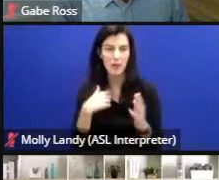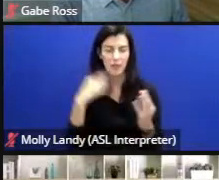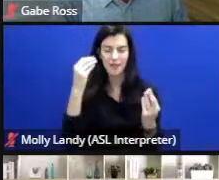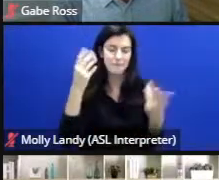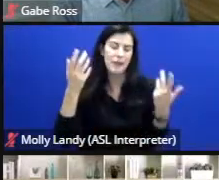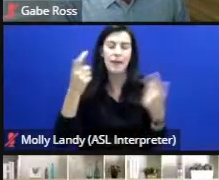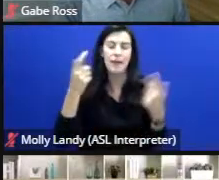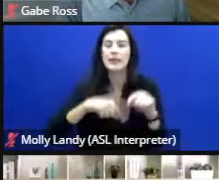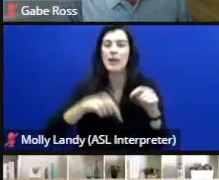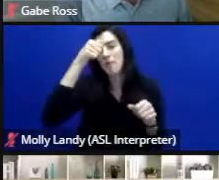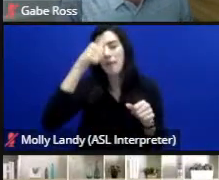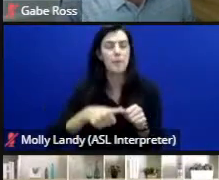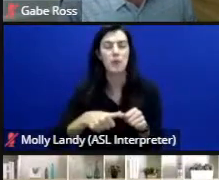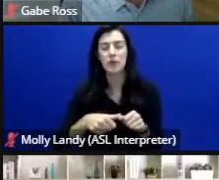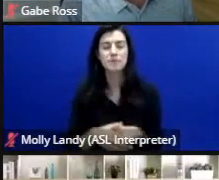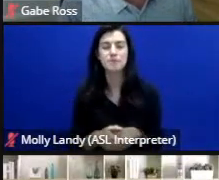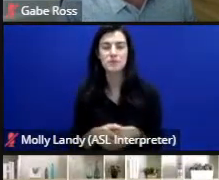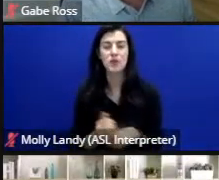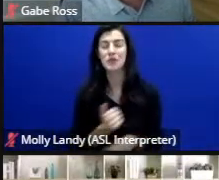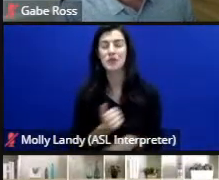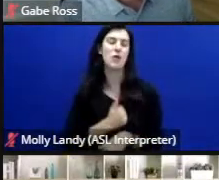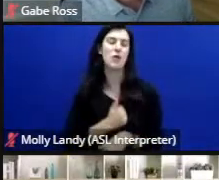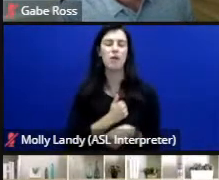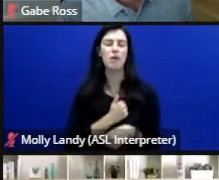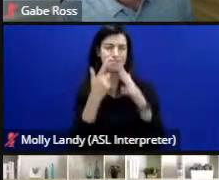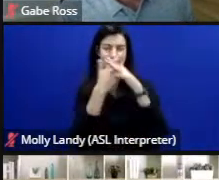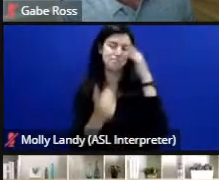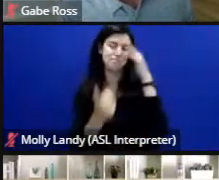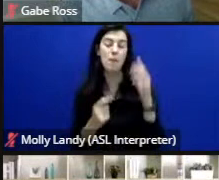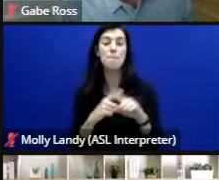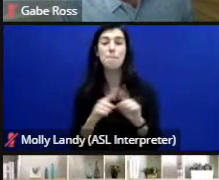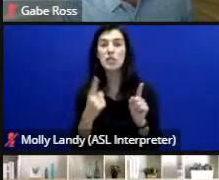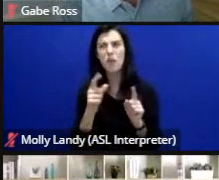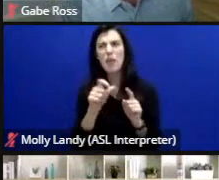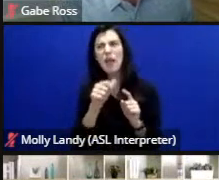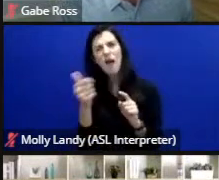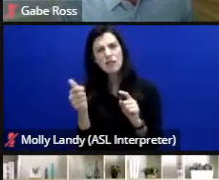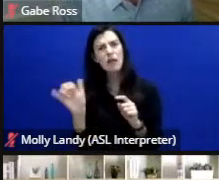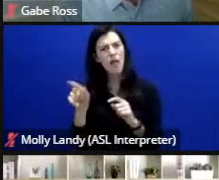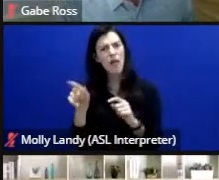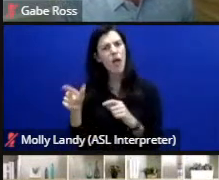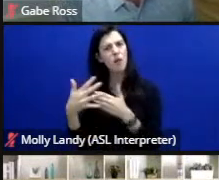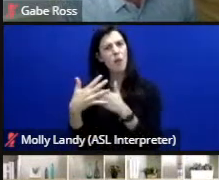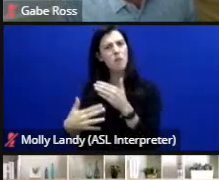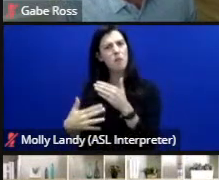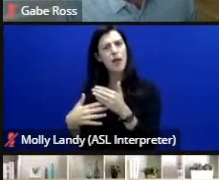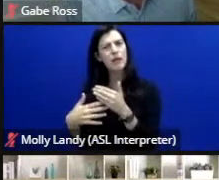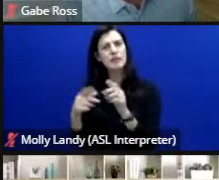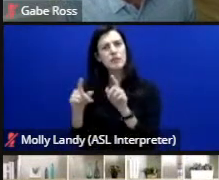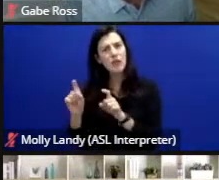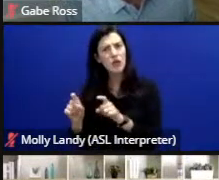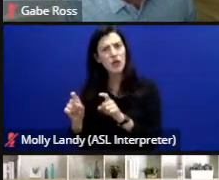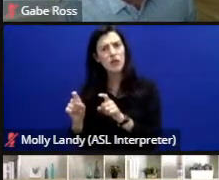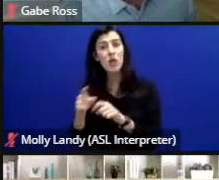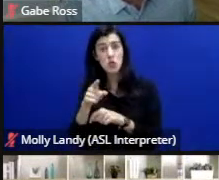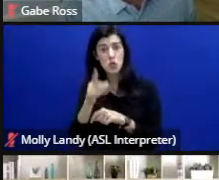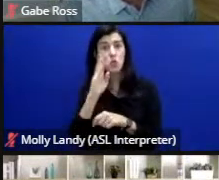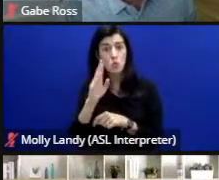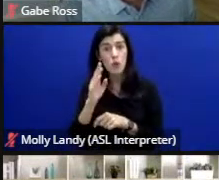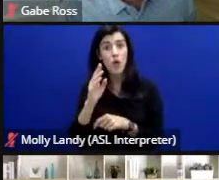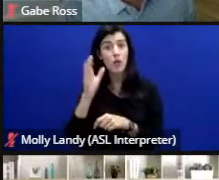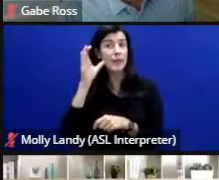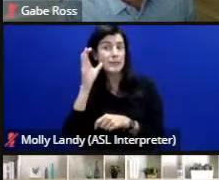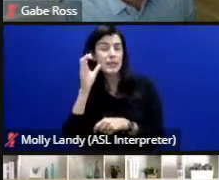I can't remember. Sorry, but there's something else like the blood smear thing where you'd be like, wow, I didn't know that.